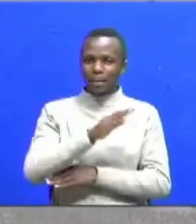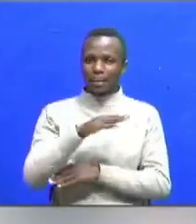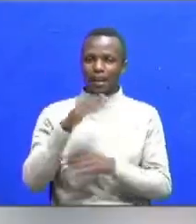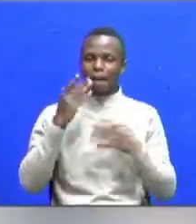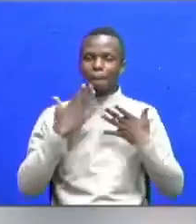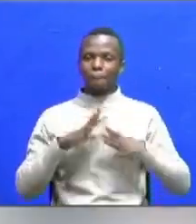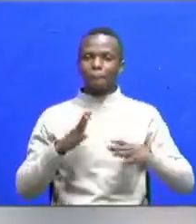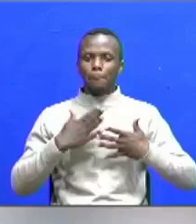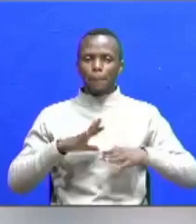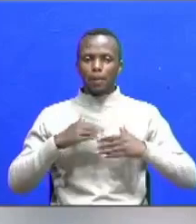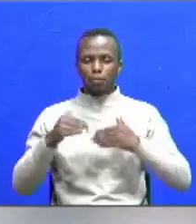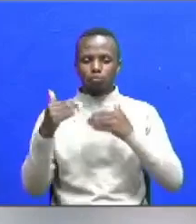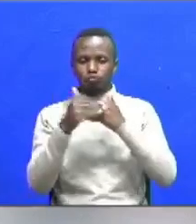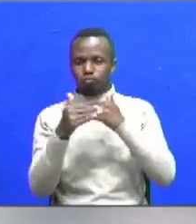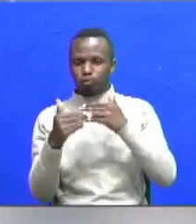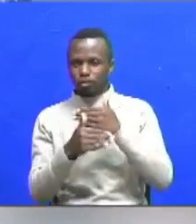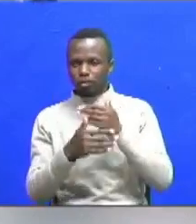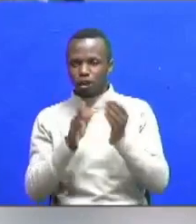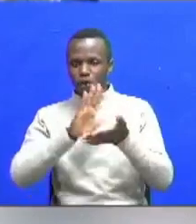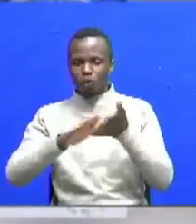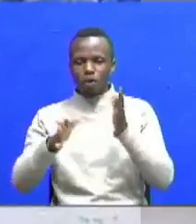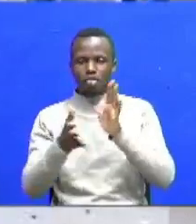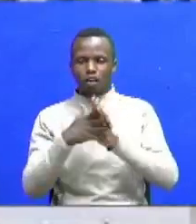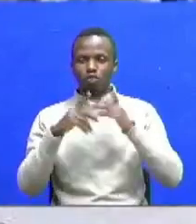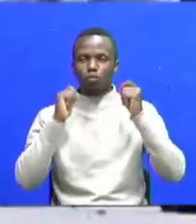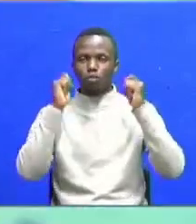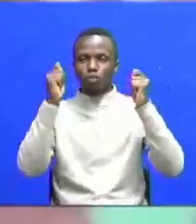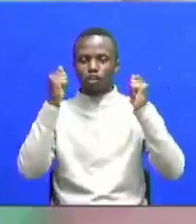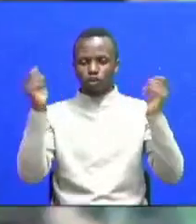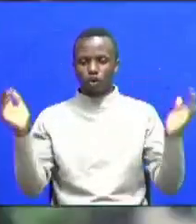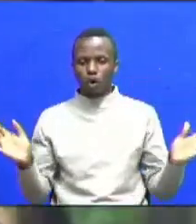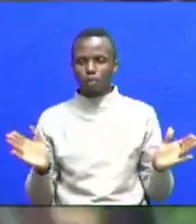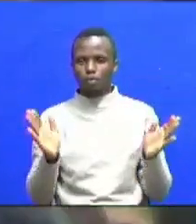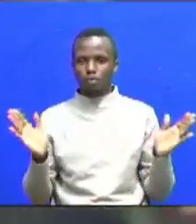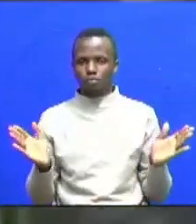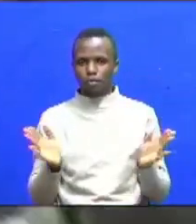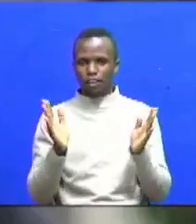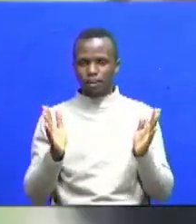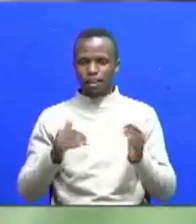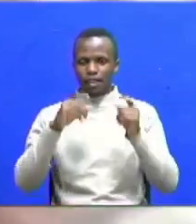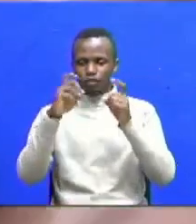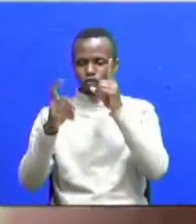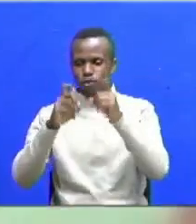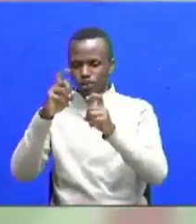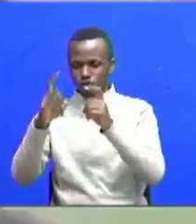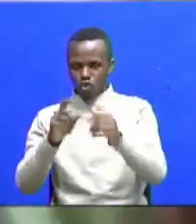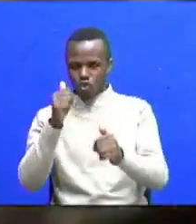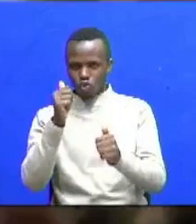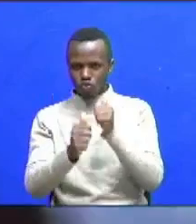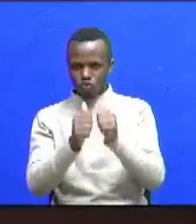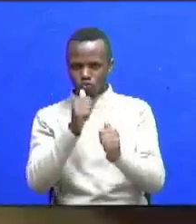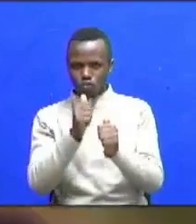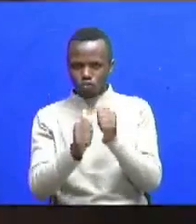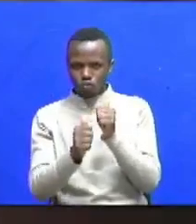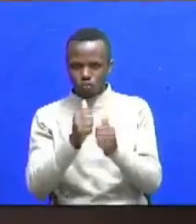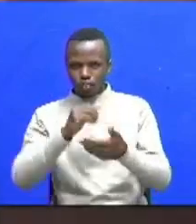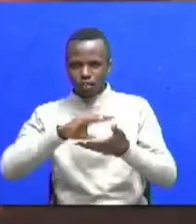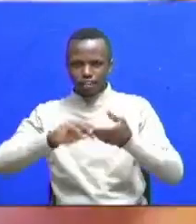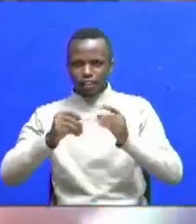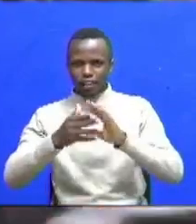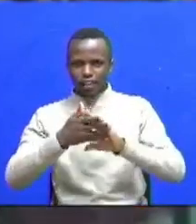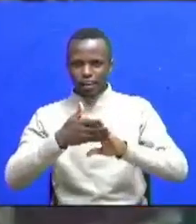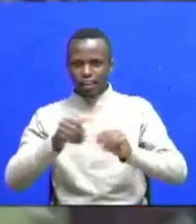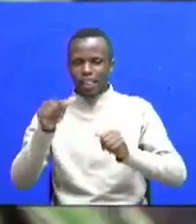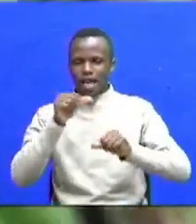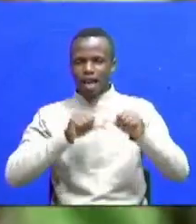still on the streets even without these political mobilizers. Begs the question, Which laws have informed the actions of the